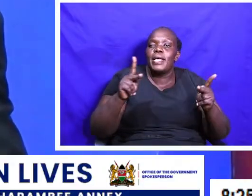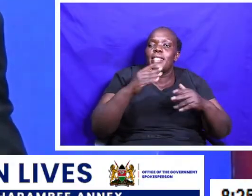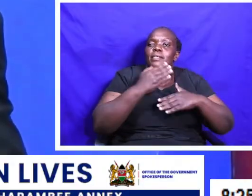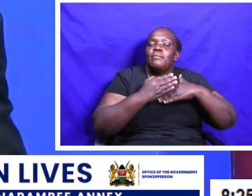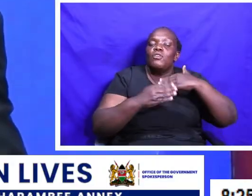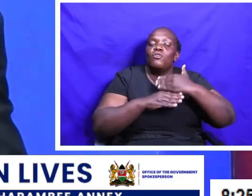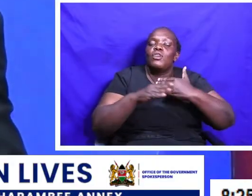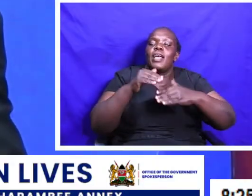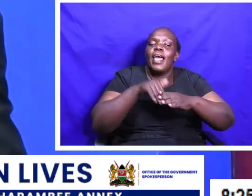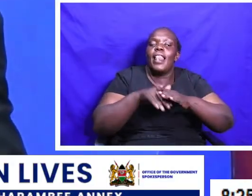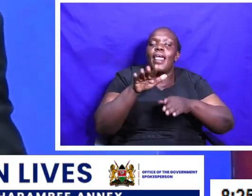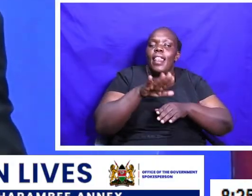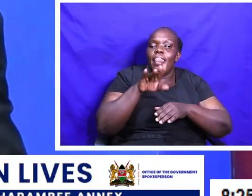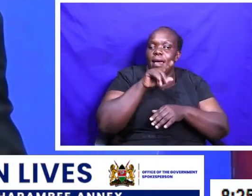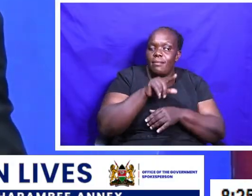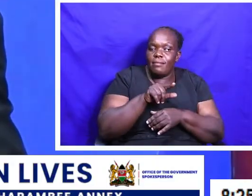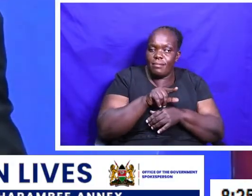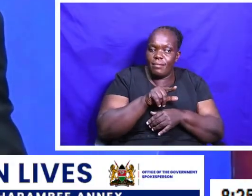the region.